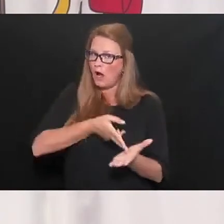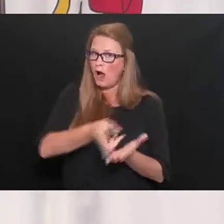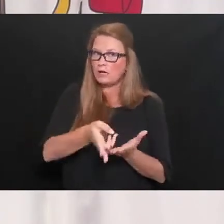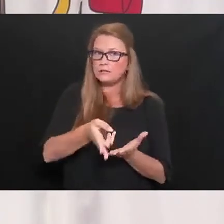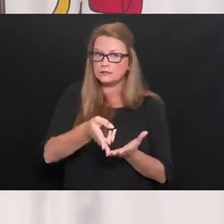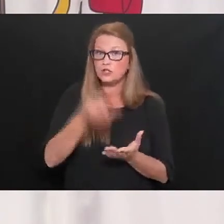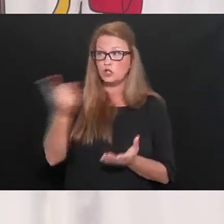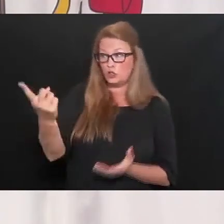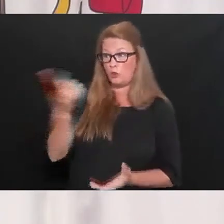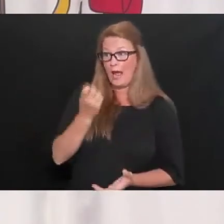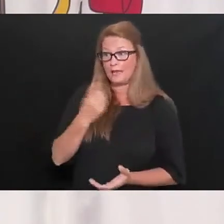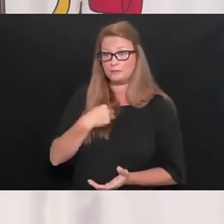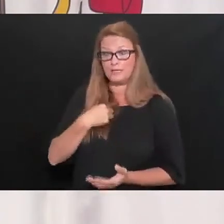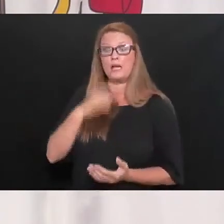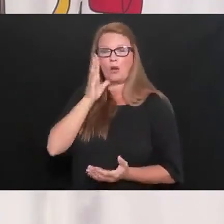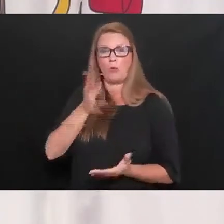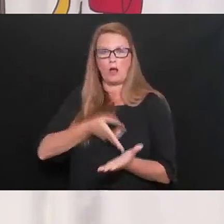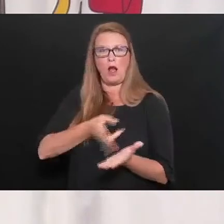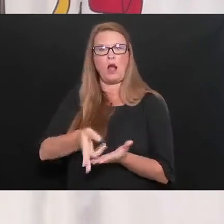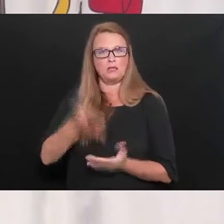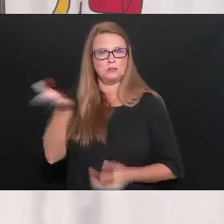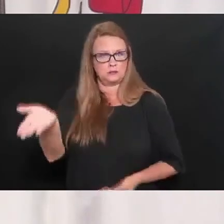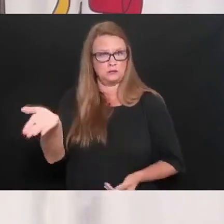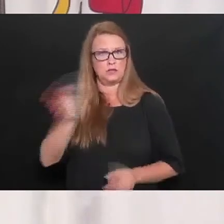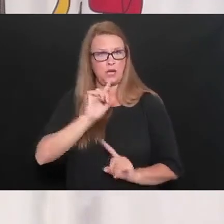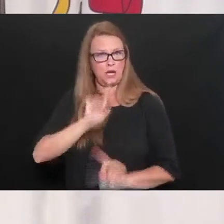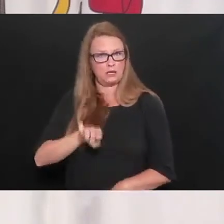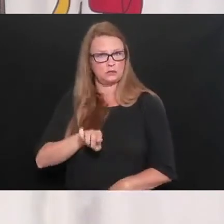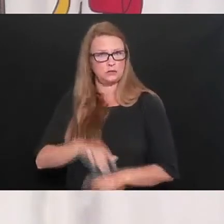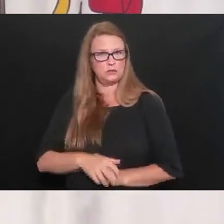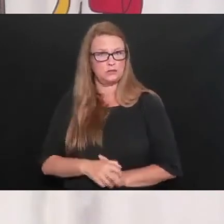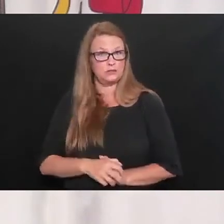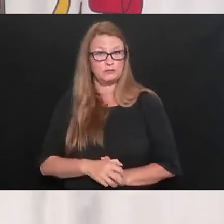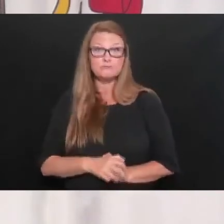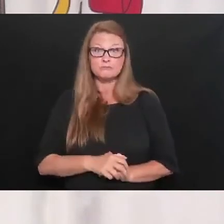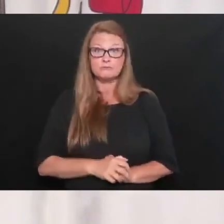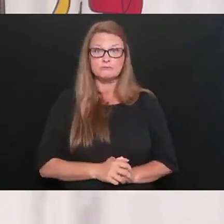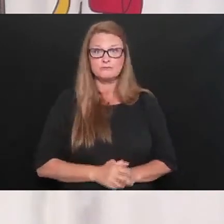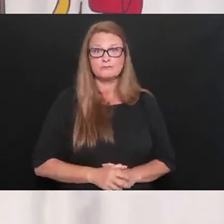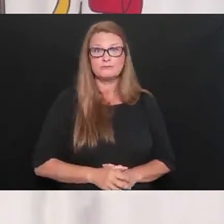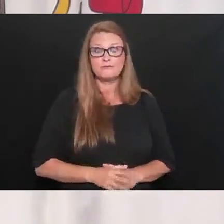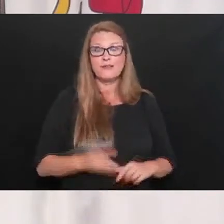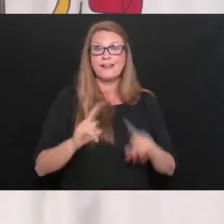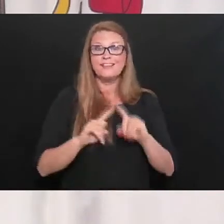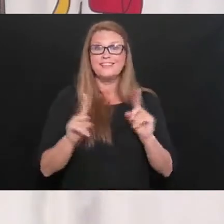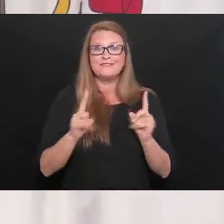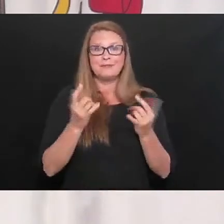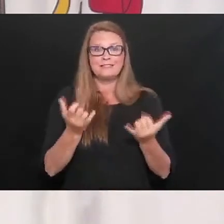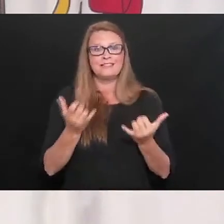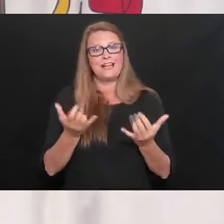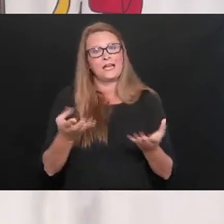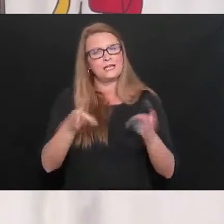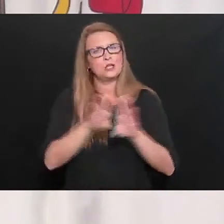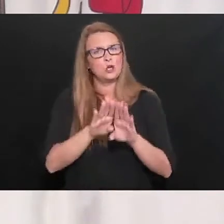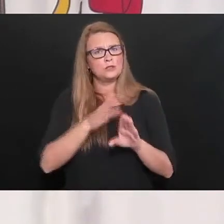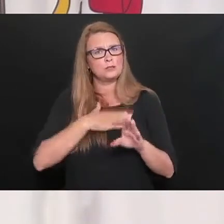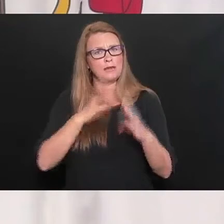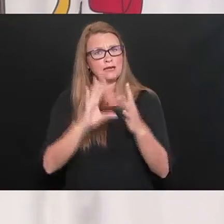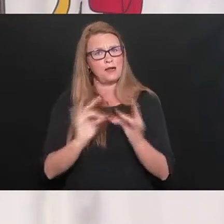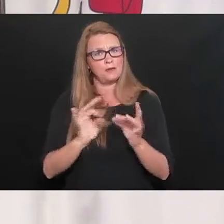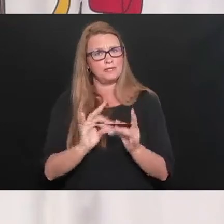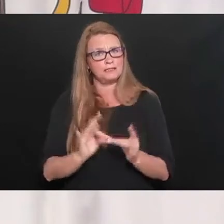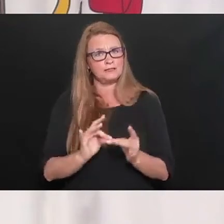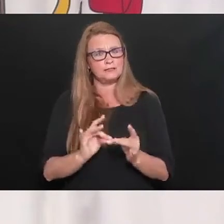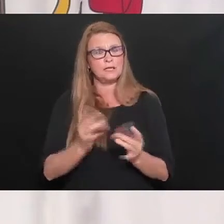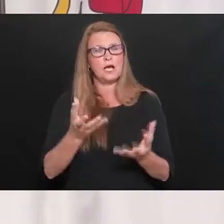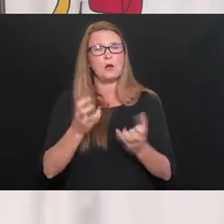you ask me a question, I'm going to tell you the truth. But nevertheless, in closing this briefing today, I want to again go back